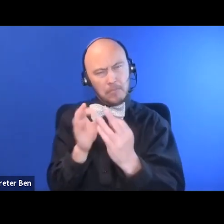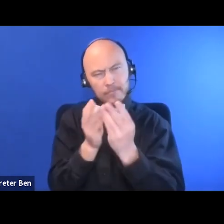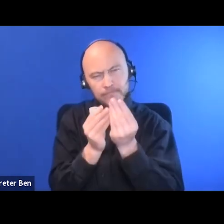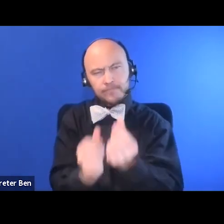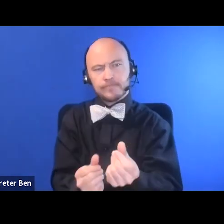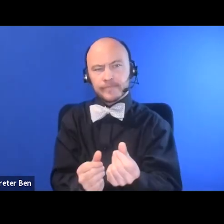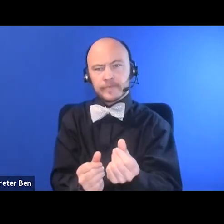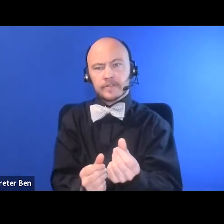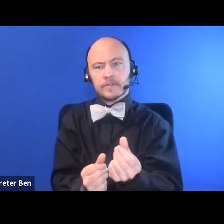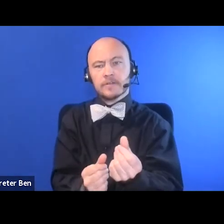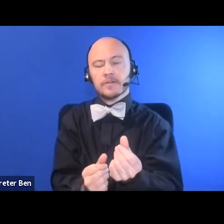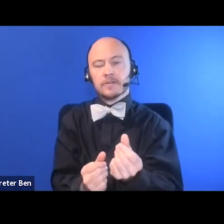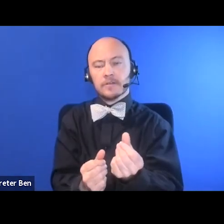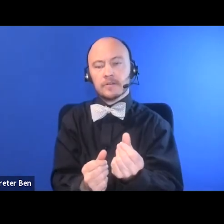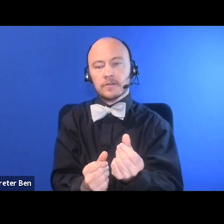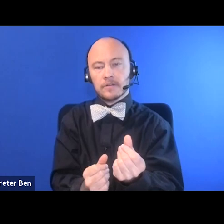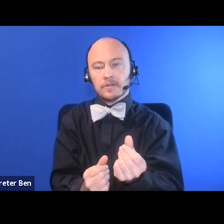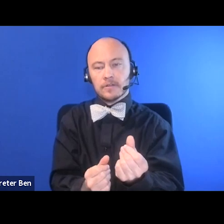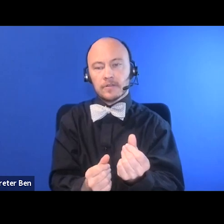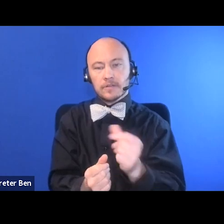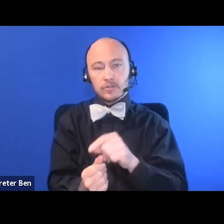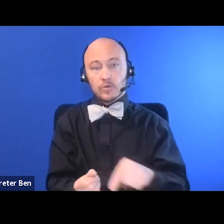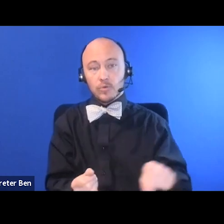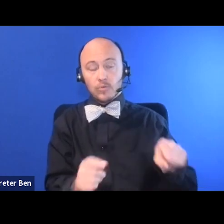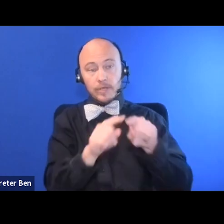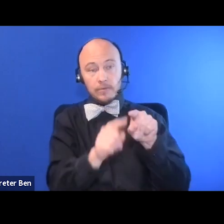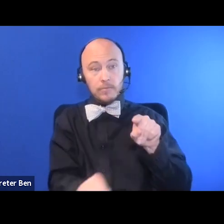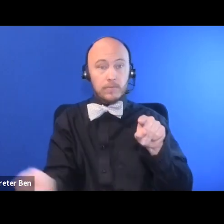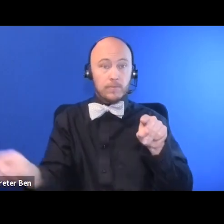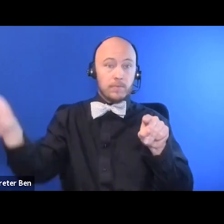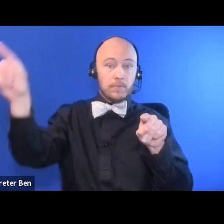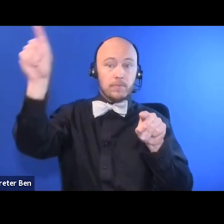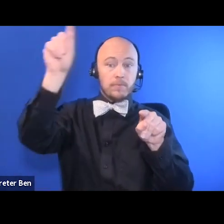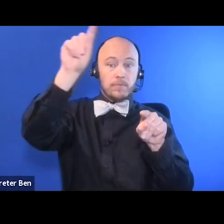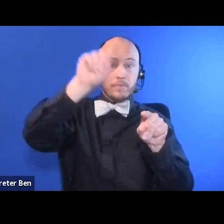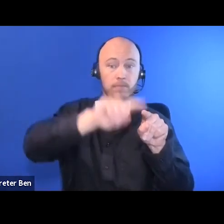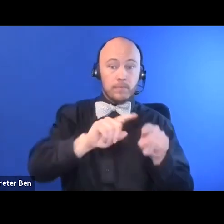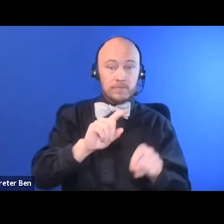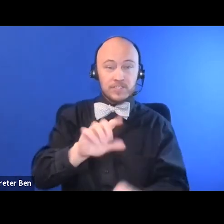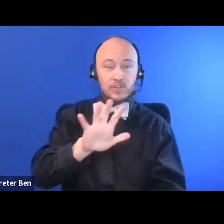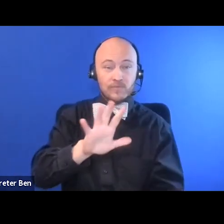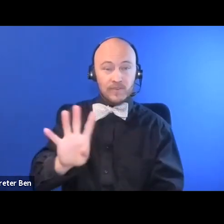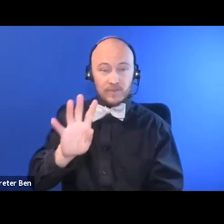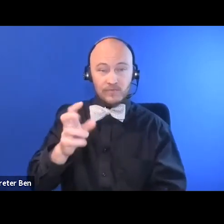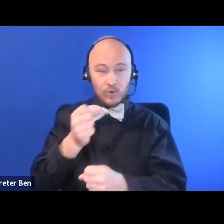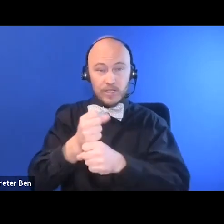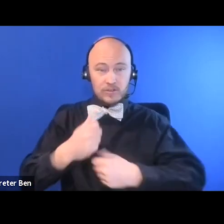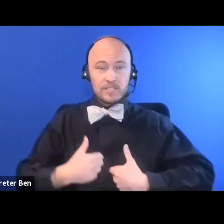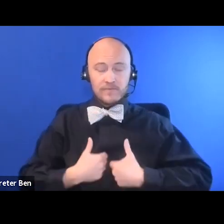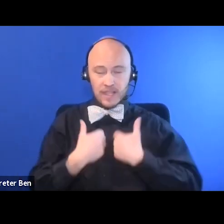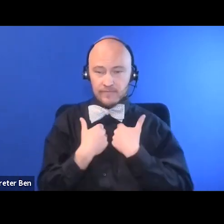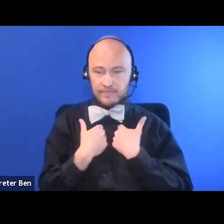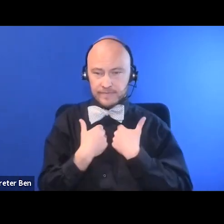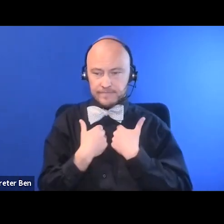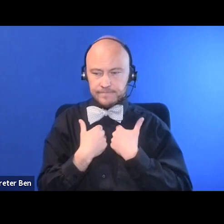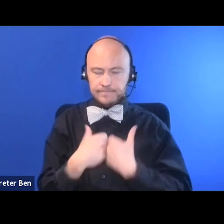Hearn himself circumnavigated the world during his 54 years of life.